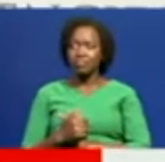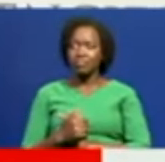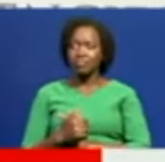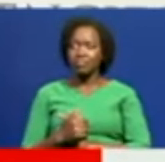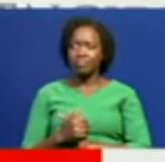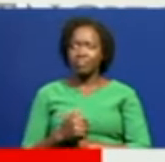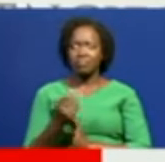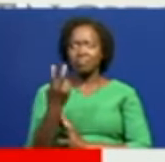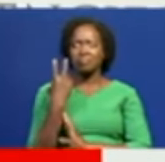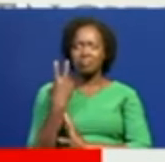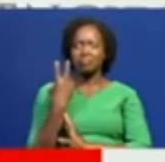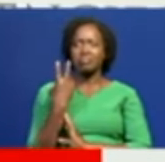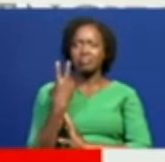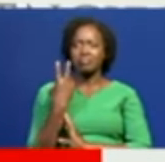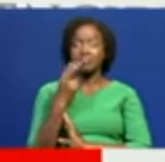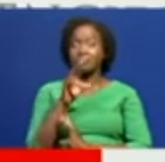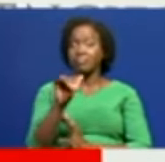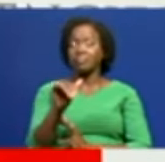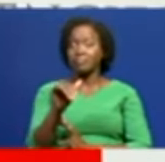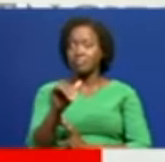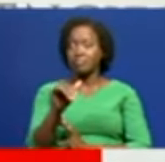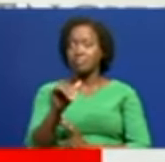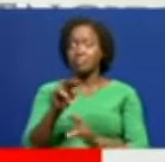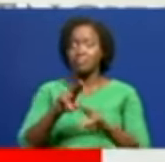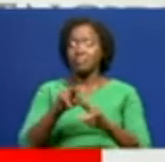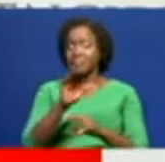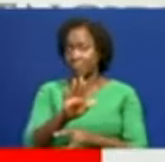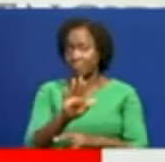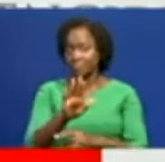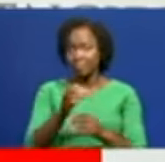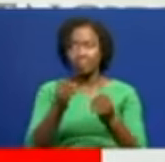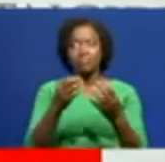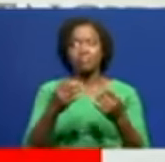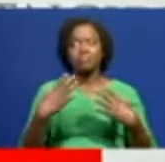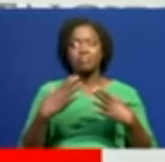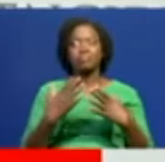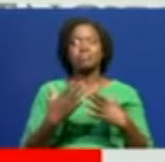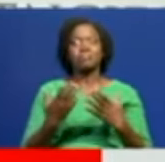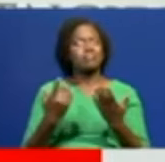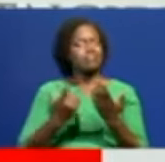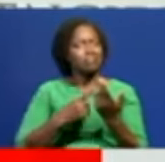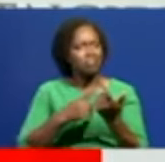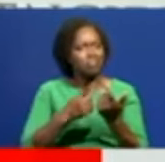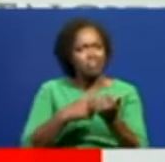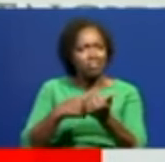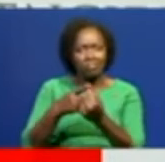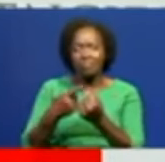If you look back and see that seat that you are sitting on, many people, I want you to go back and count.